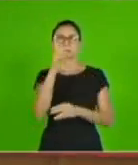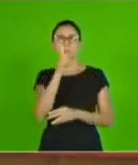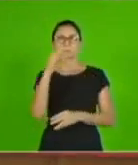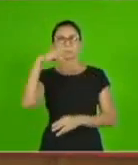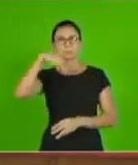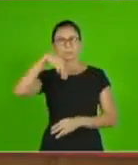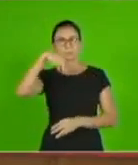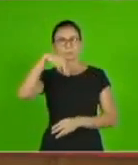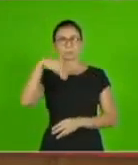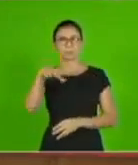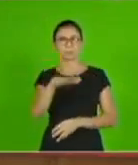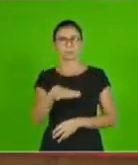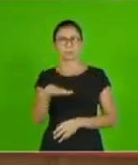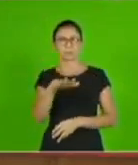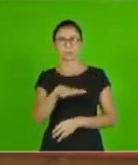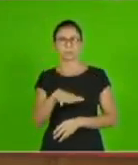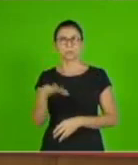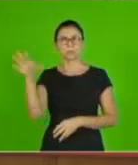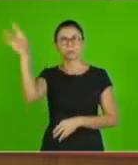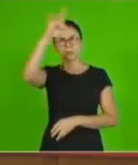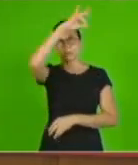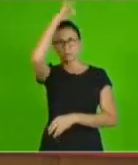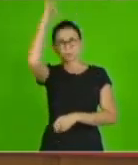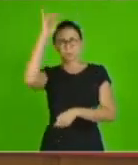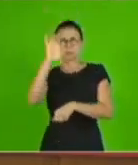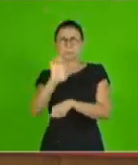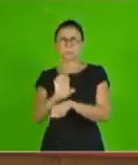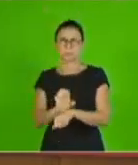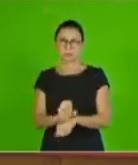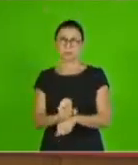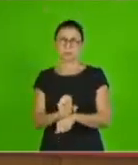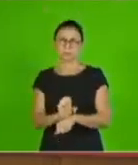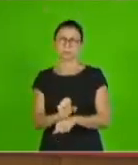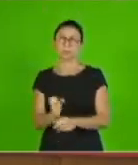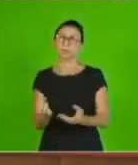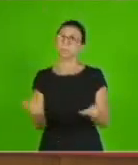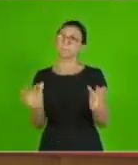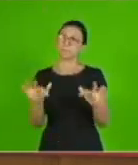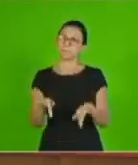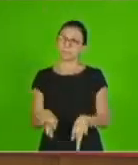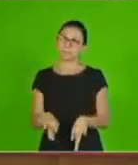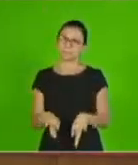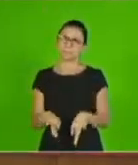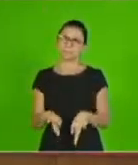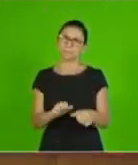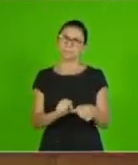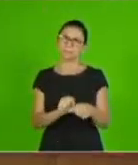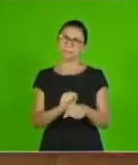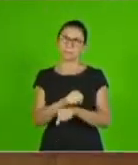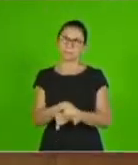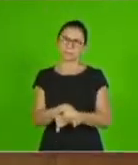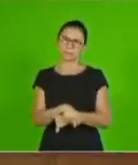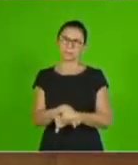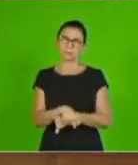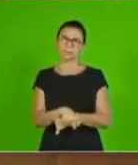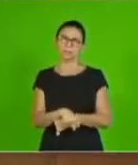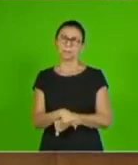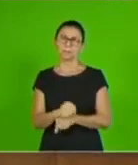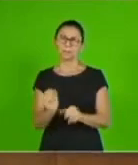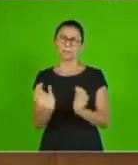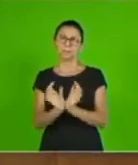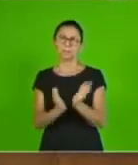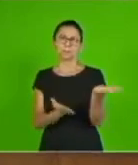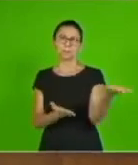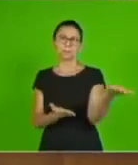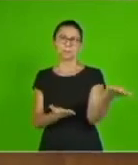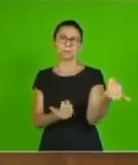from Dominguez Martins, in the state of Espírito Santo. And this is the finale